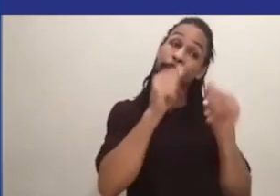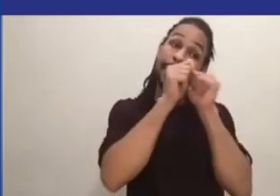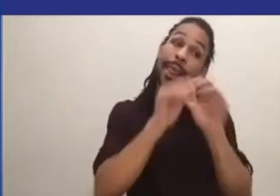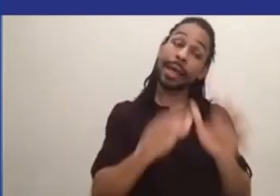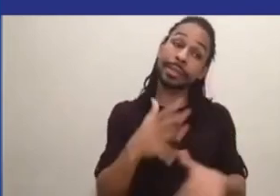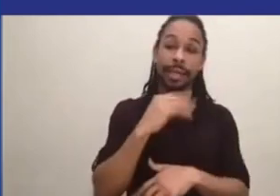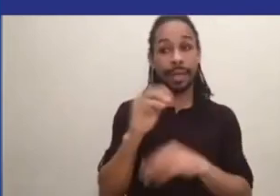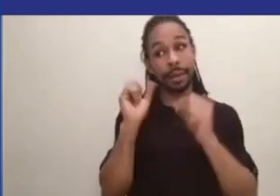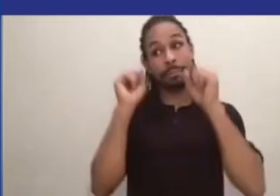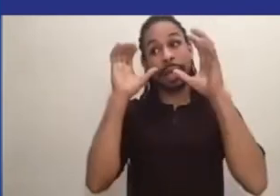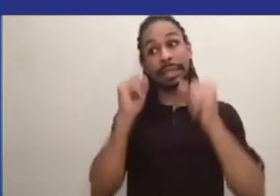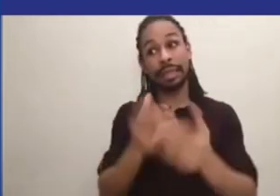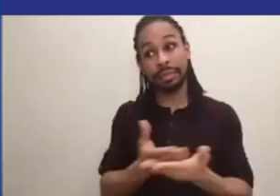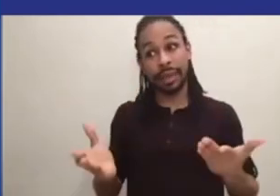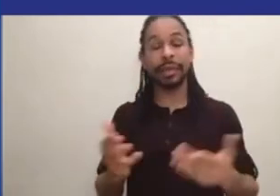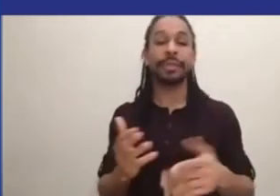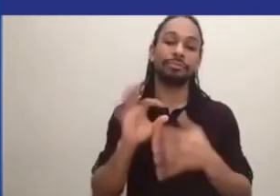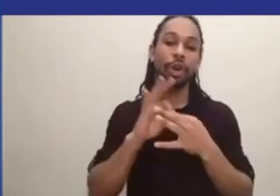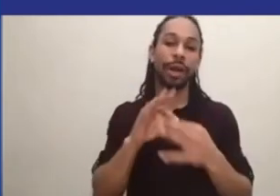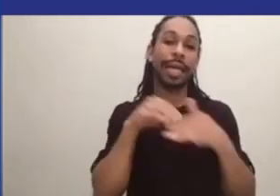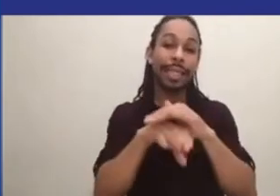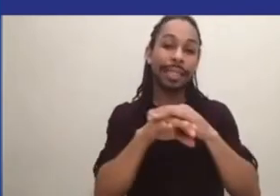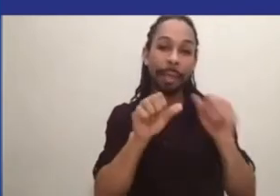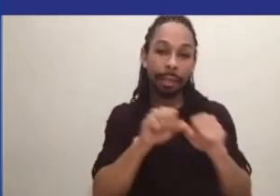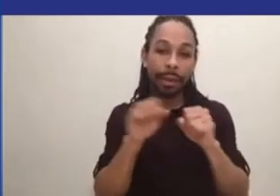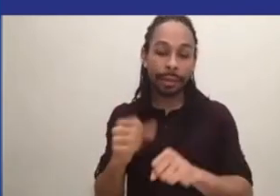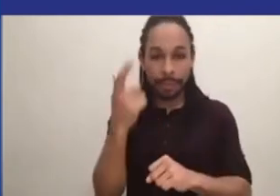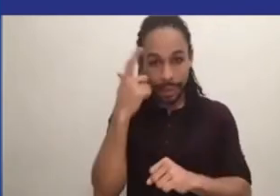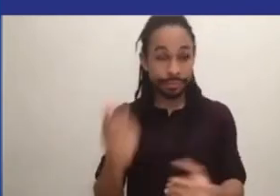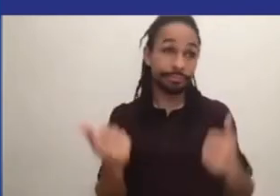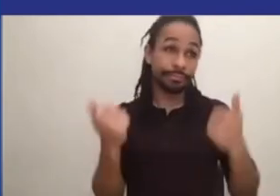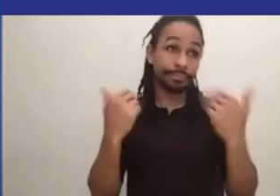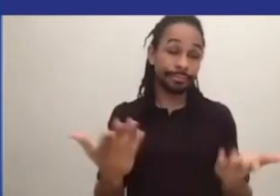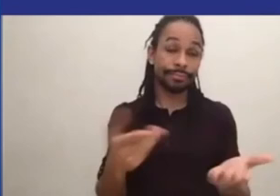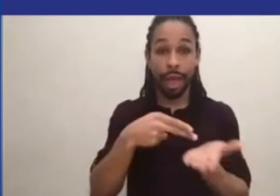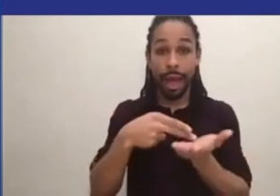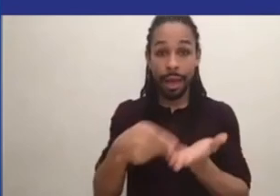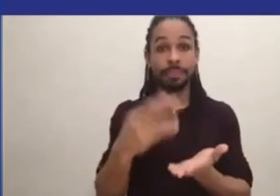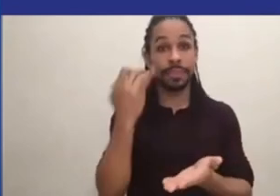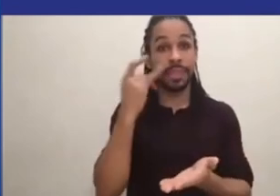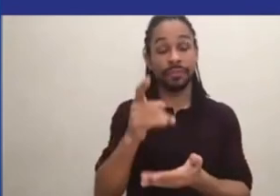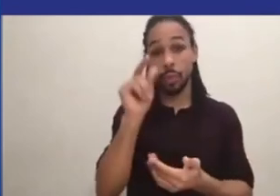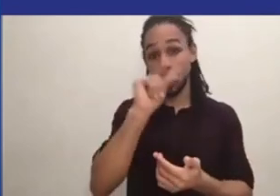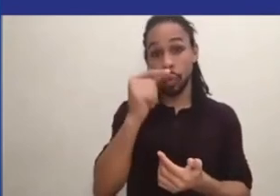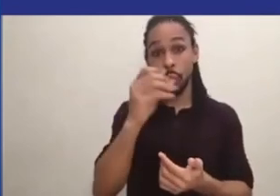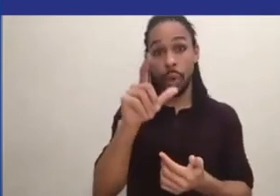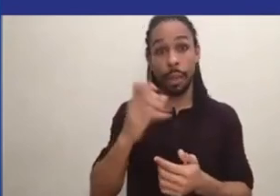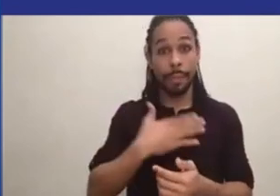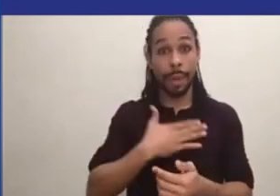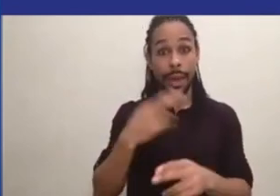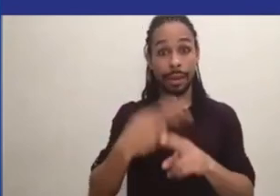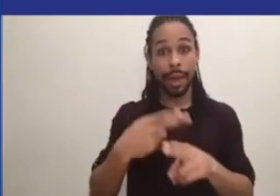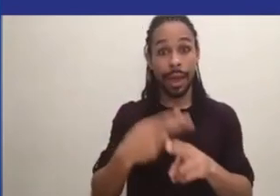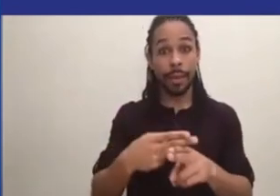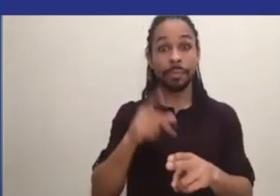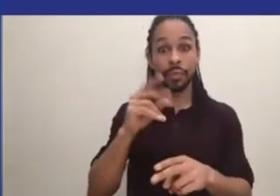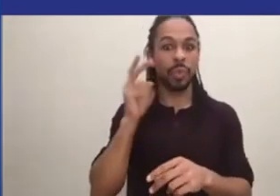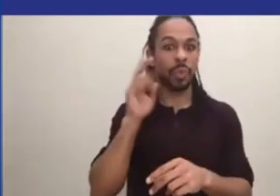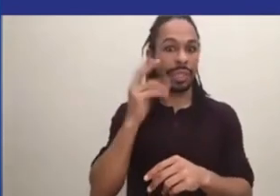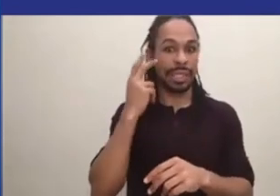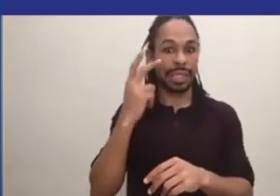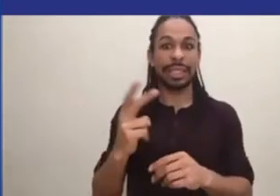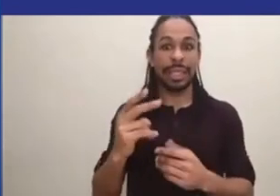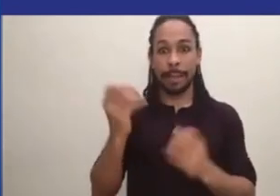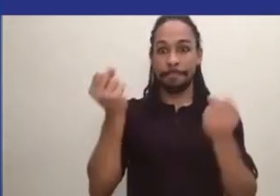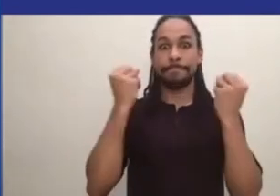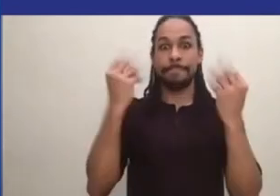meaning accessibility, because I'll be honest with you, if you Google my name, there's a ton of stuff